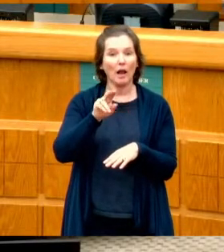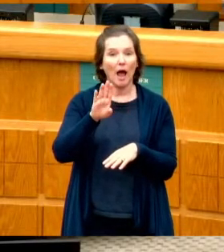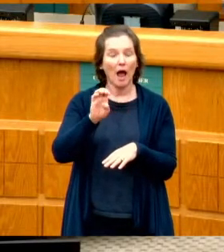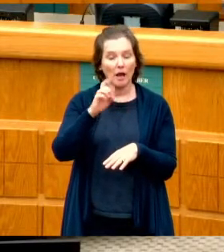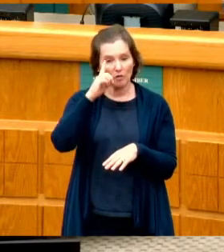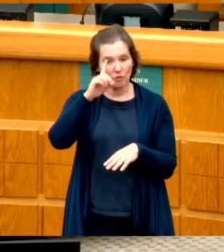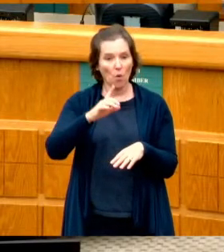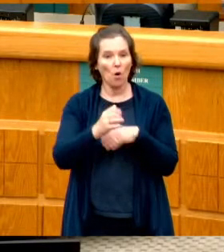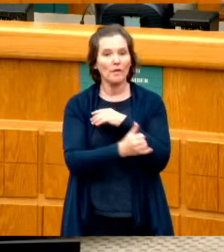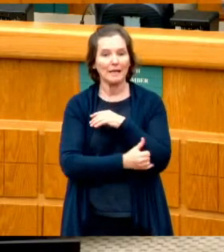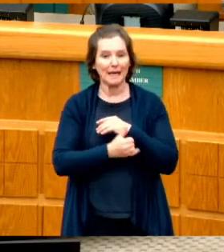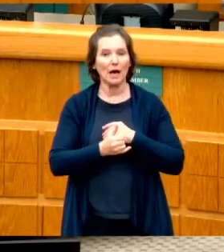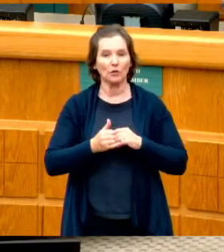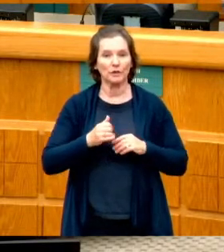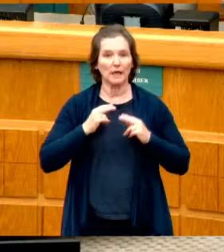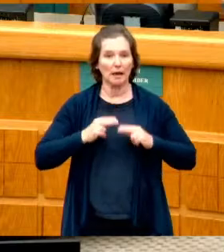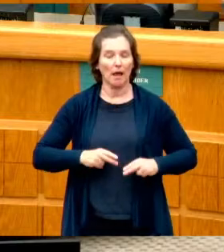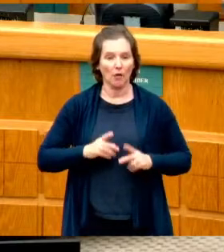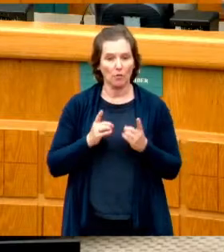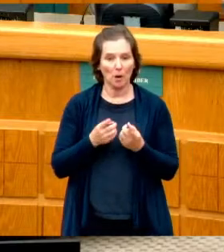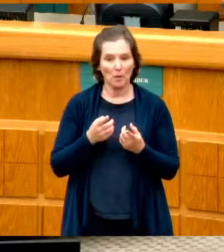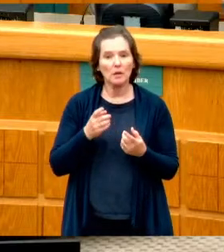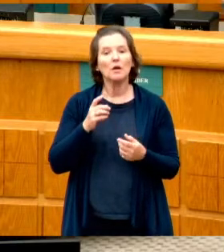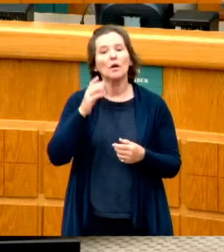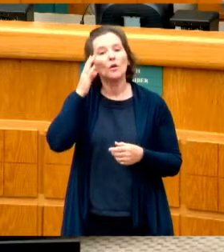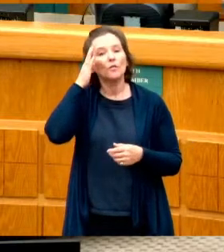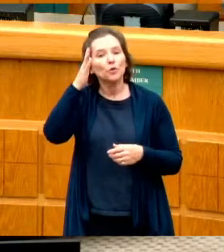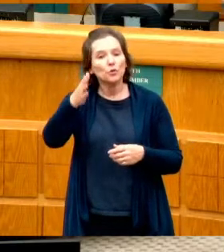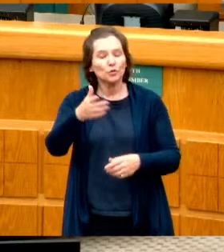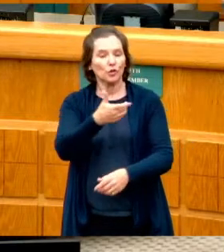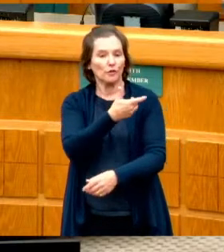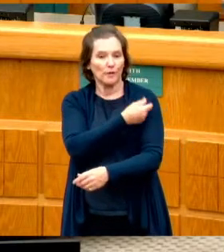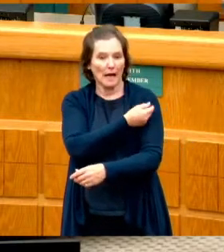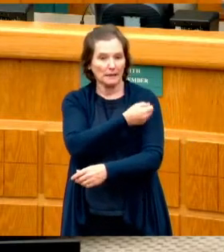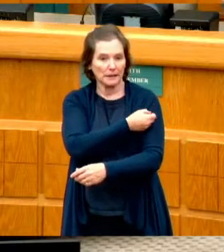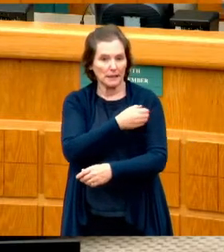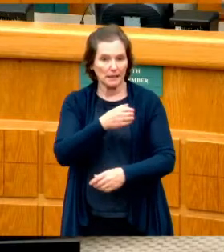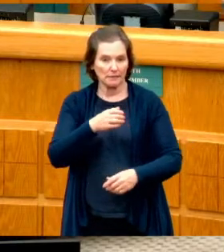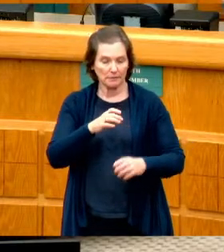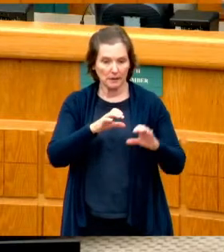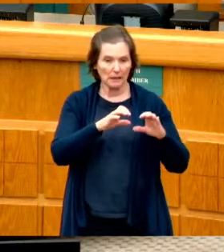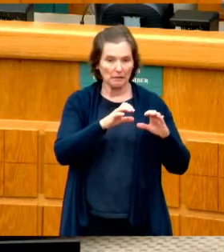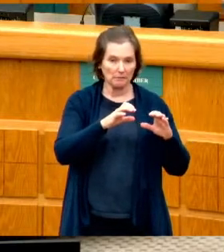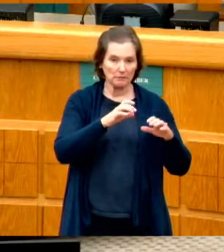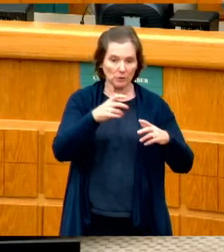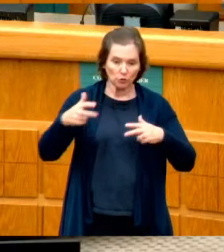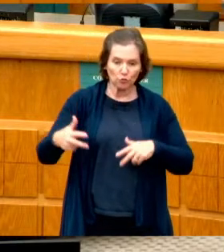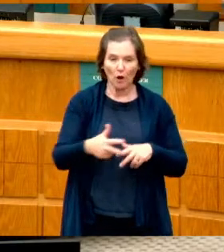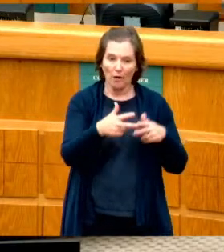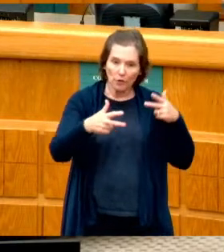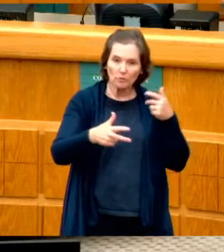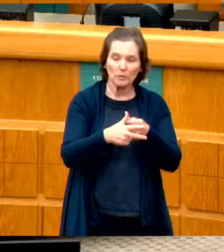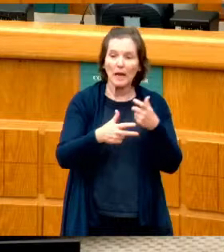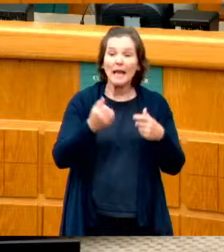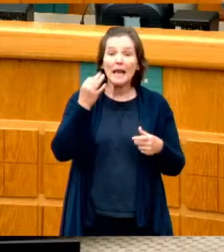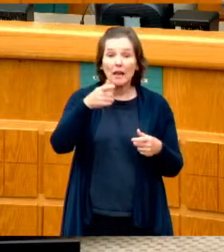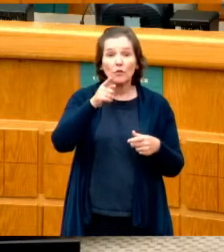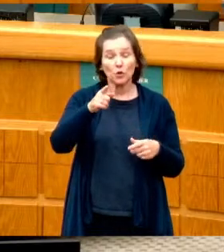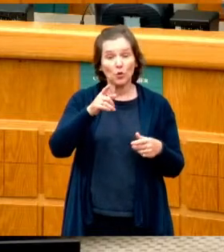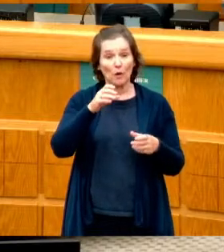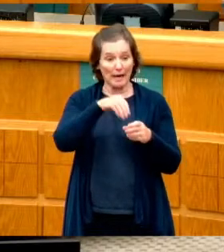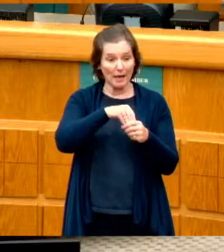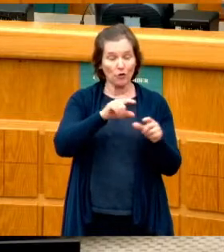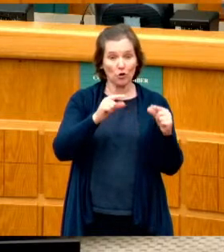361-561-1101, for future vaccination clinics. If you are eligible, please sign up to come to one of our future